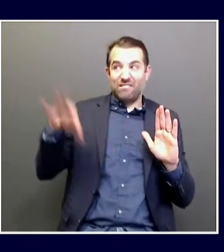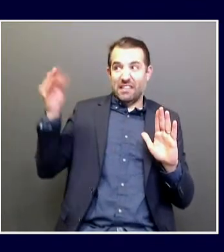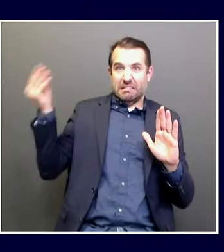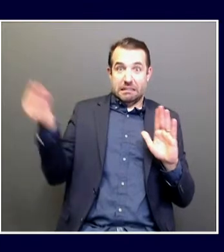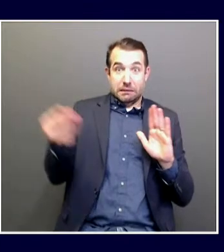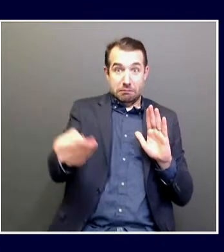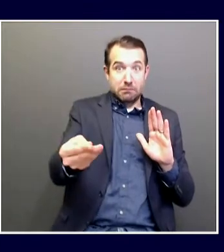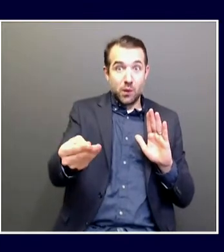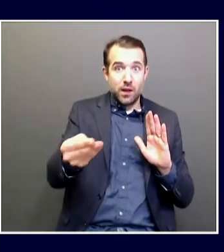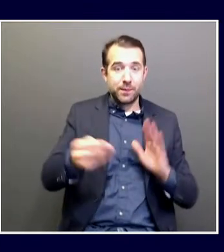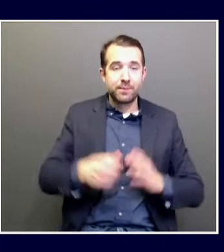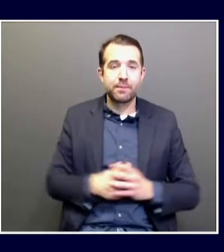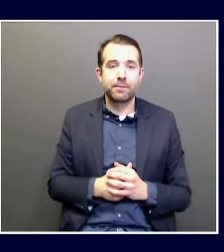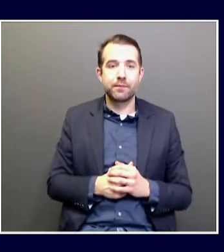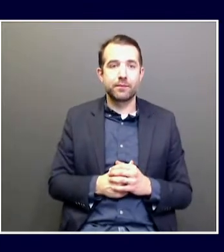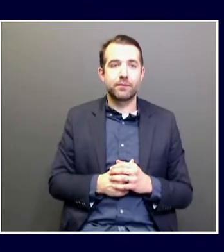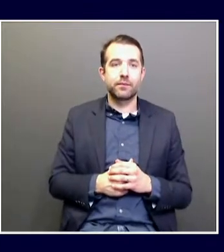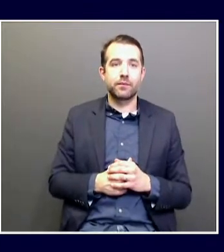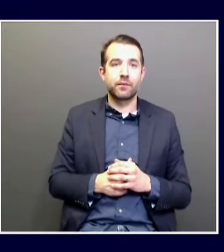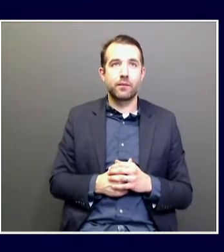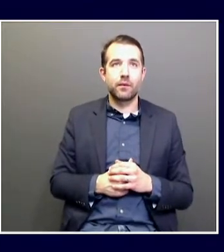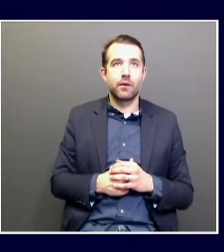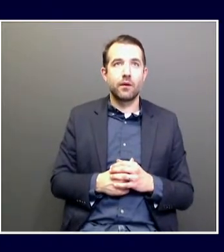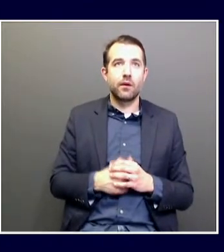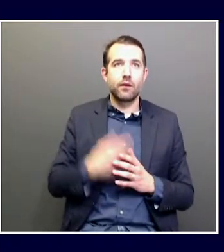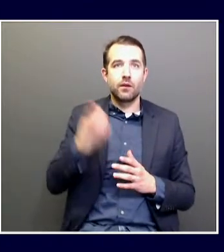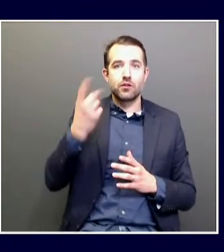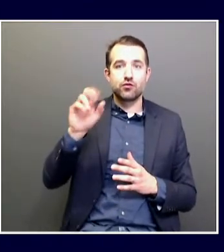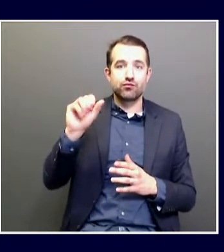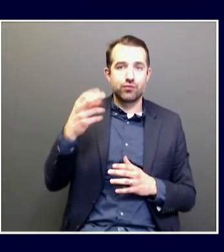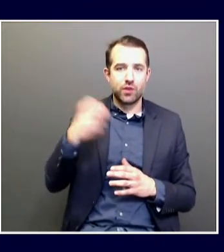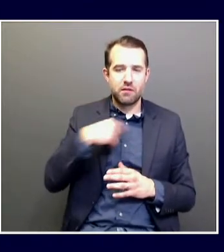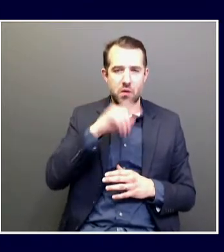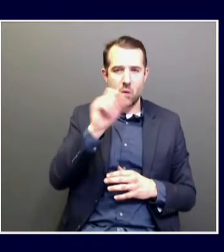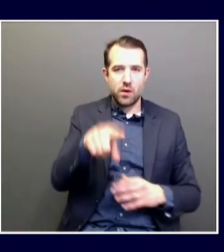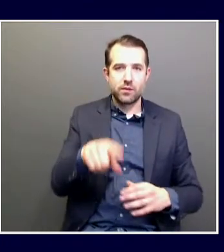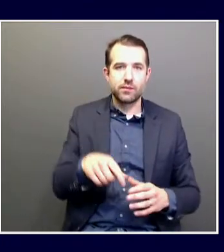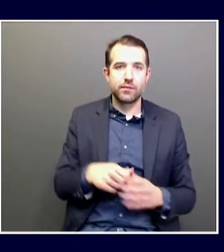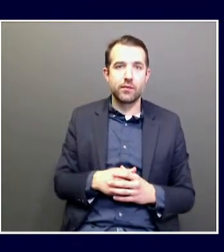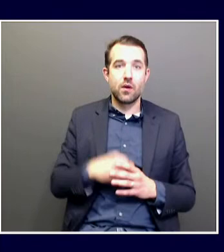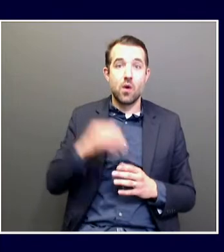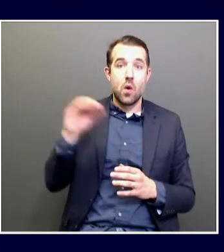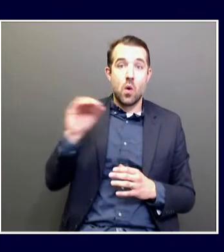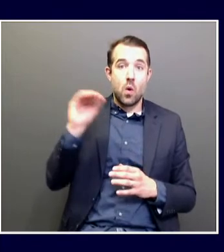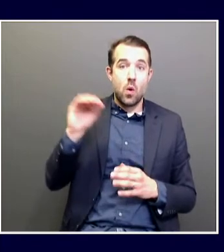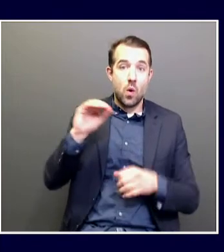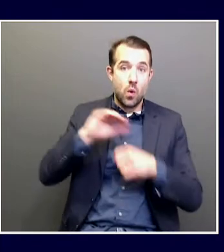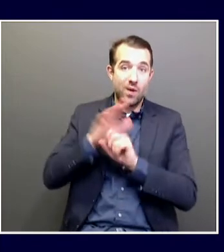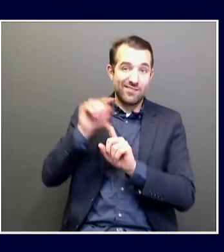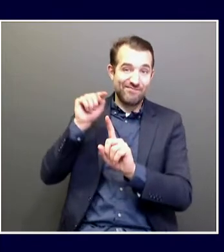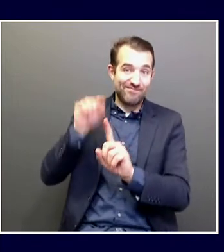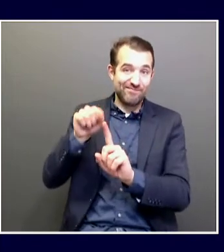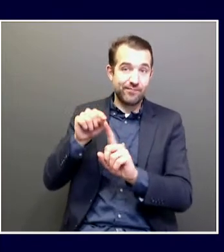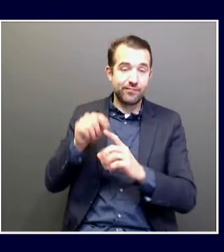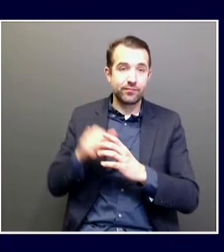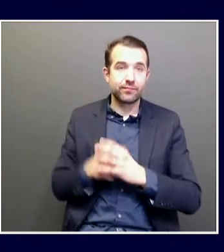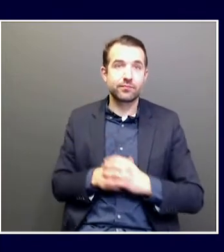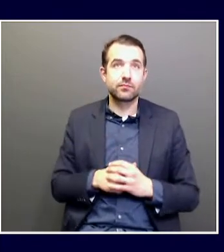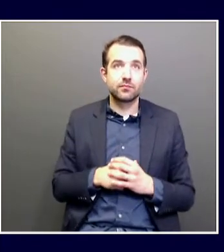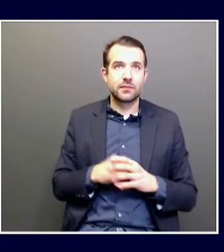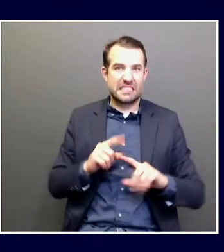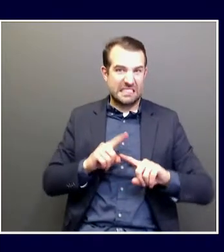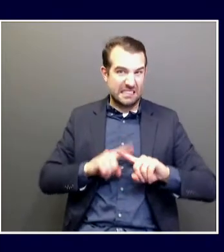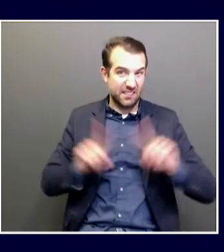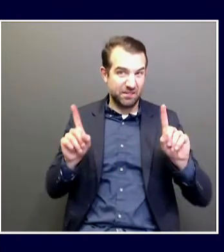And Dr. Shah, does Omicron spread in ways that are different from other COVID variants, like on surfaces, or does